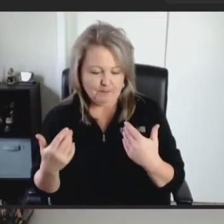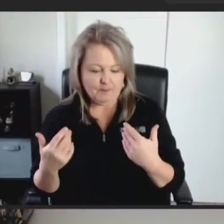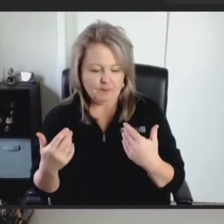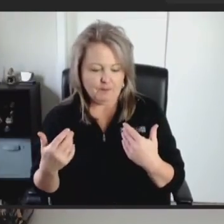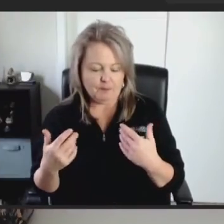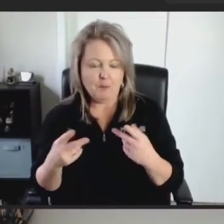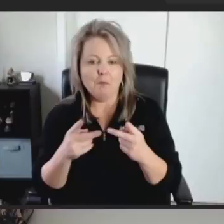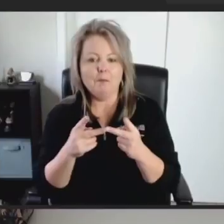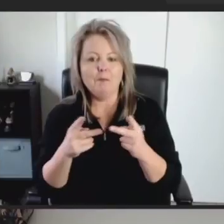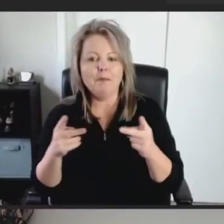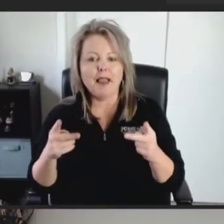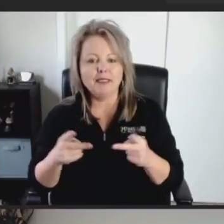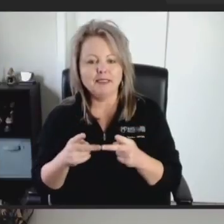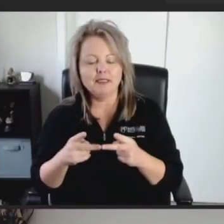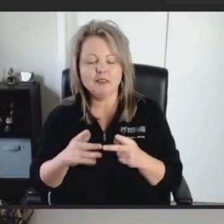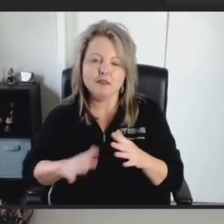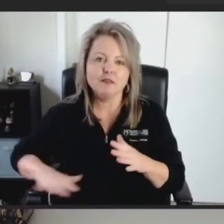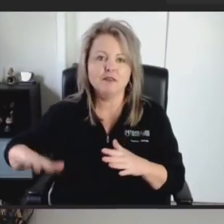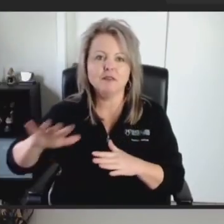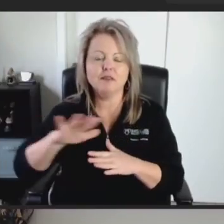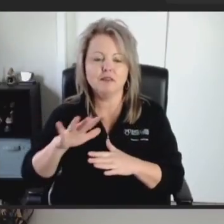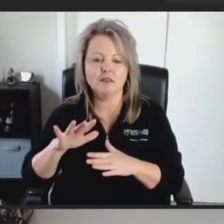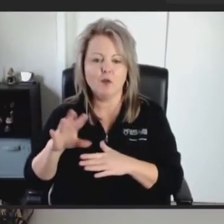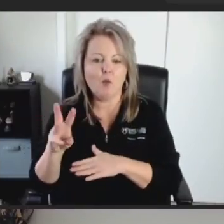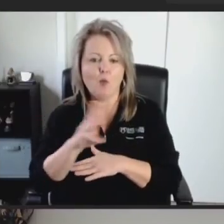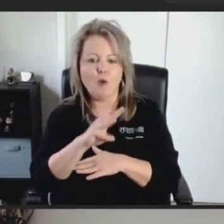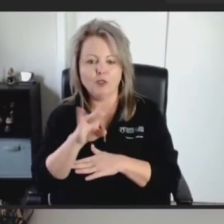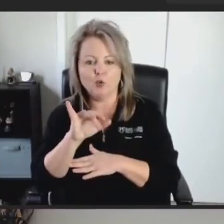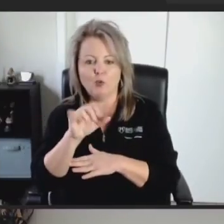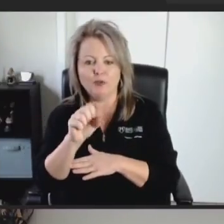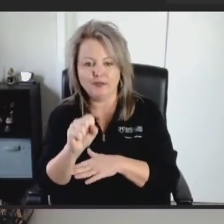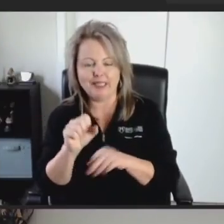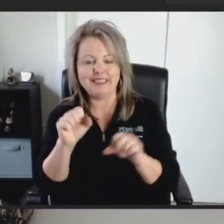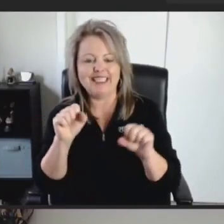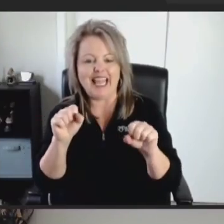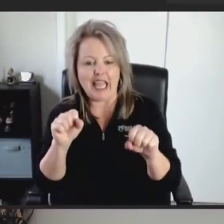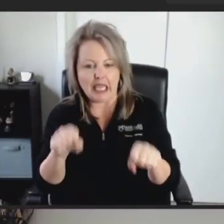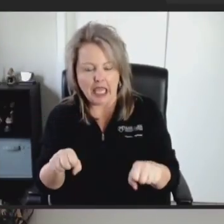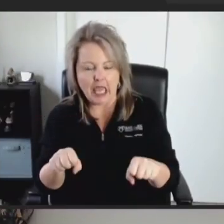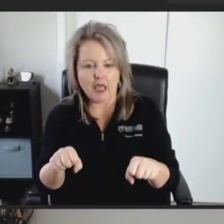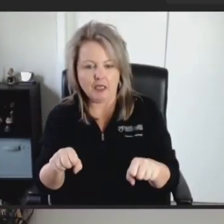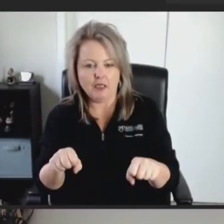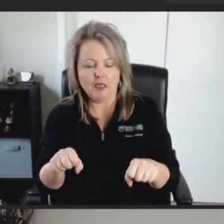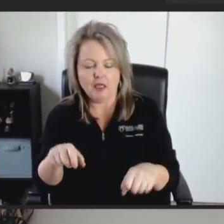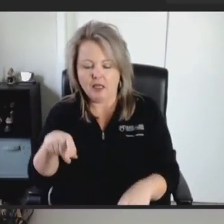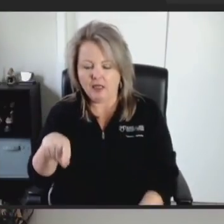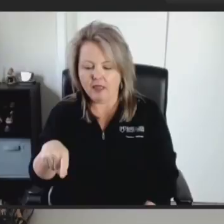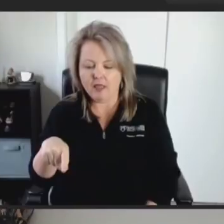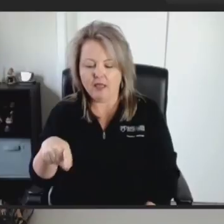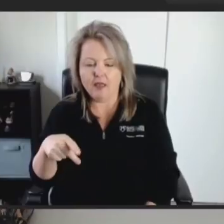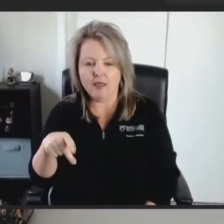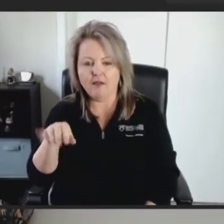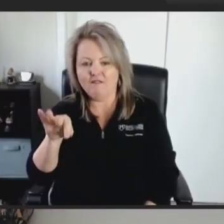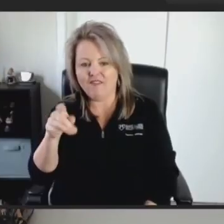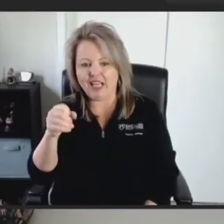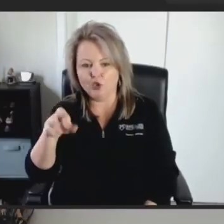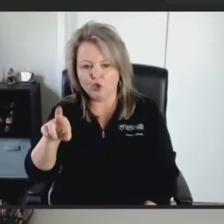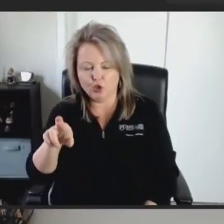facilities throughout Western Wisconsin that are going to be able to accommodate both the Pfizer vaccine, which is going to be a